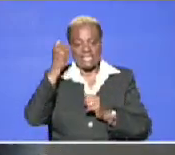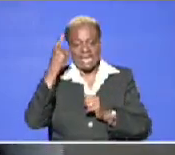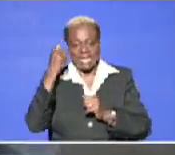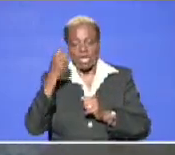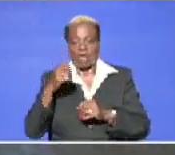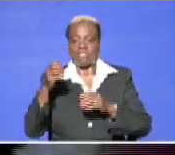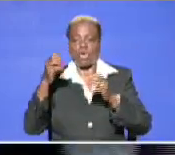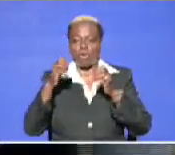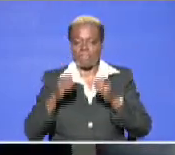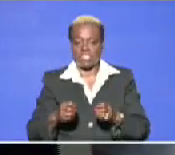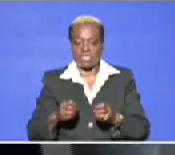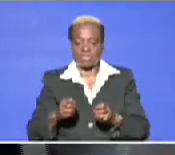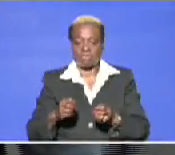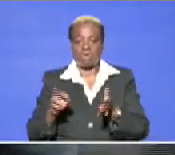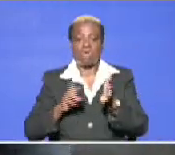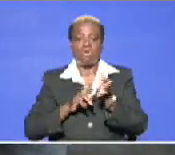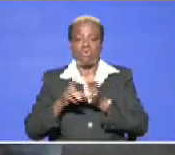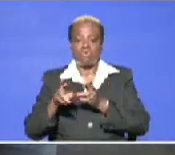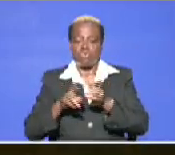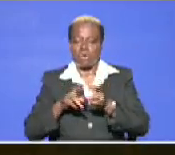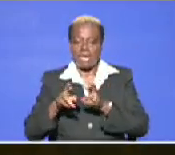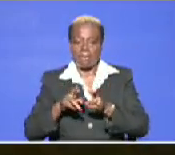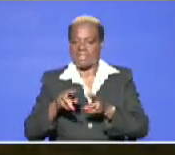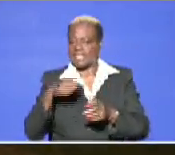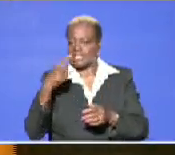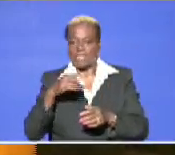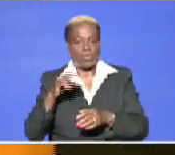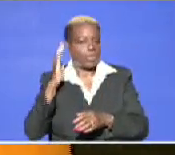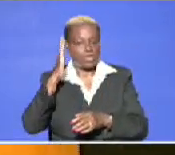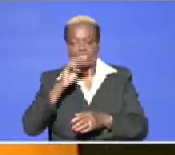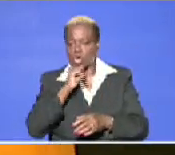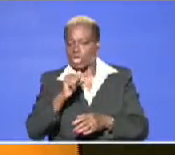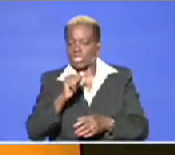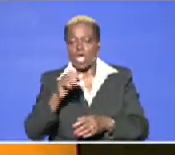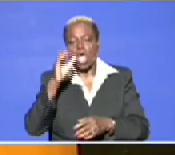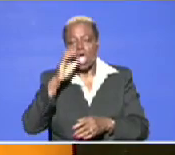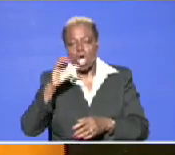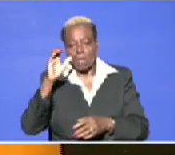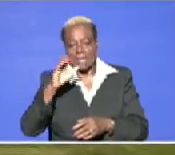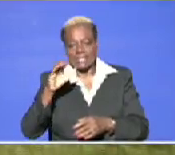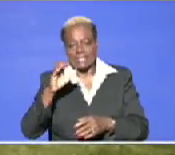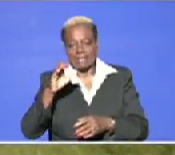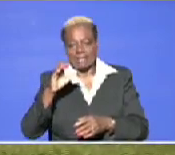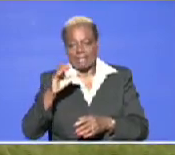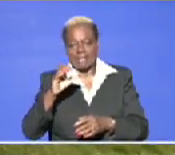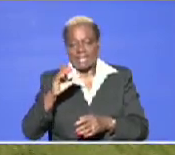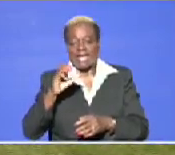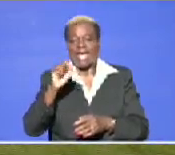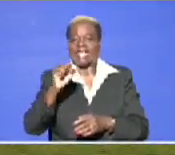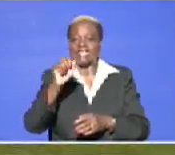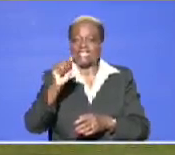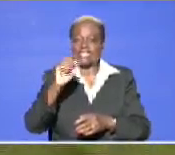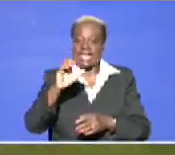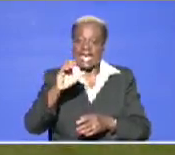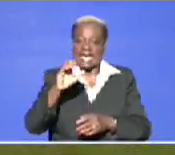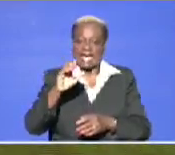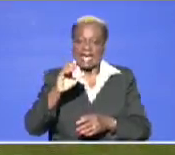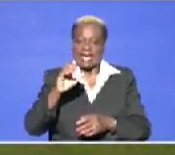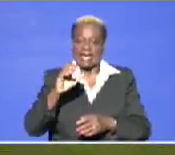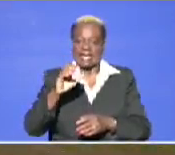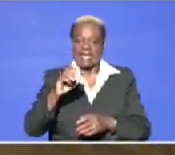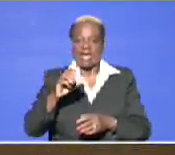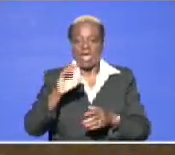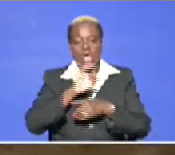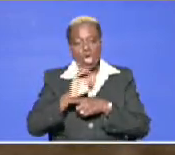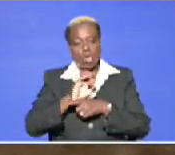of the game, but they elected not to comment. On the losing side, the SAC Big Red Machine's head coach said he accepted the loss, but the circumstances of the